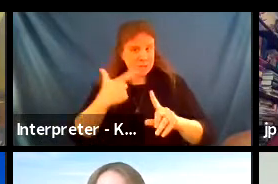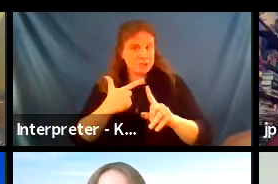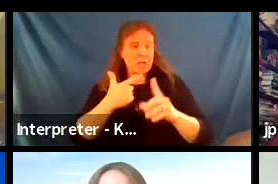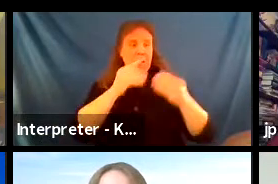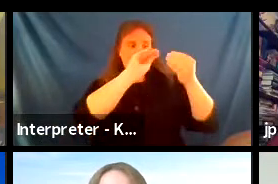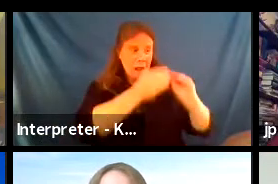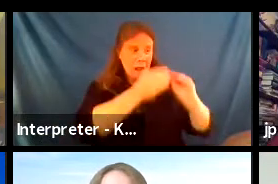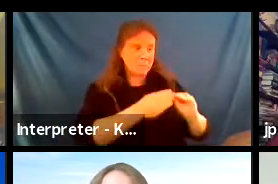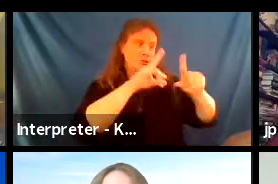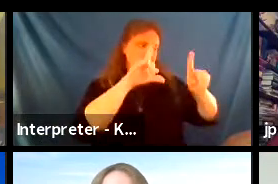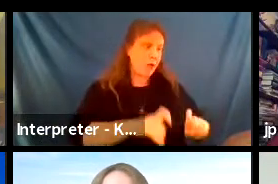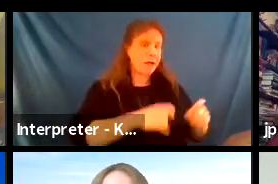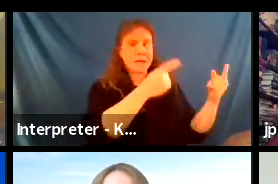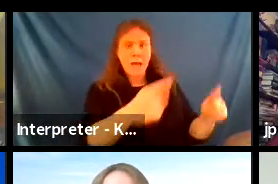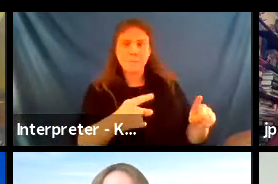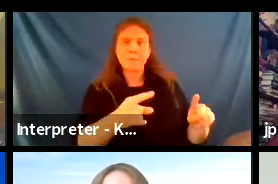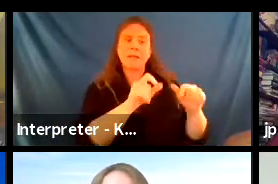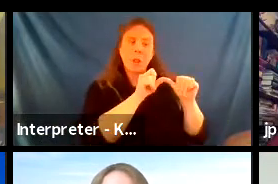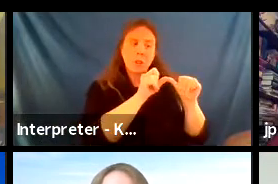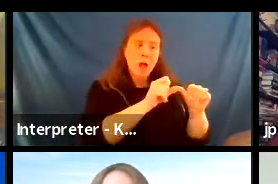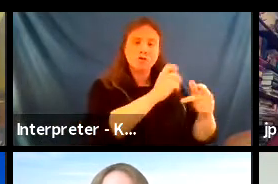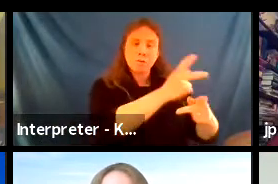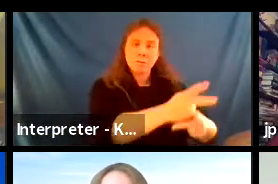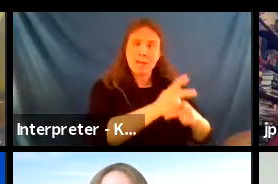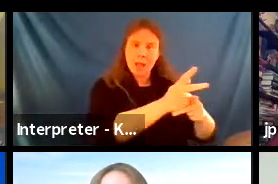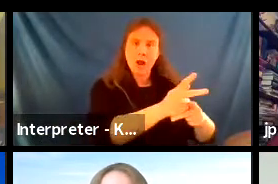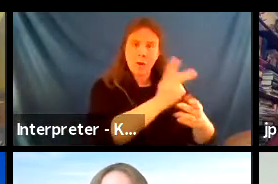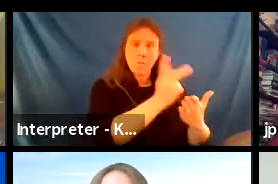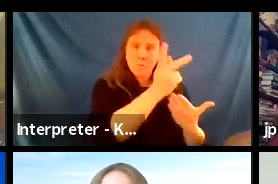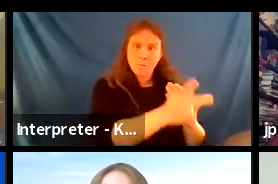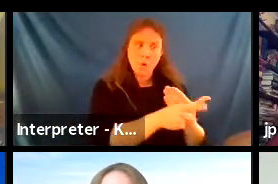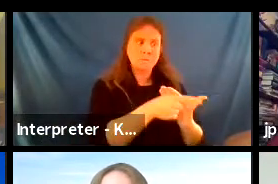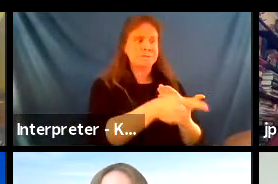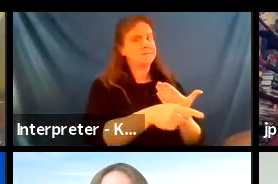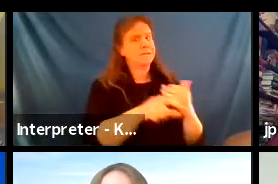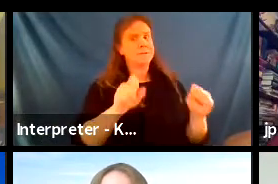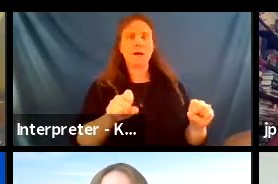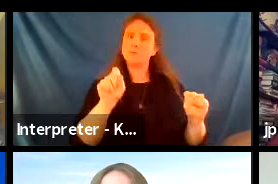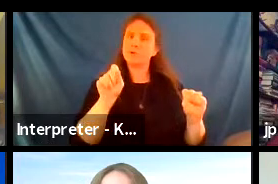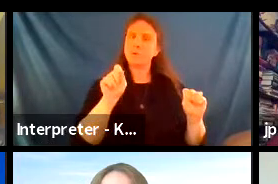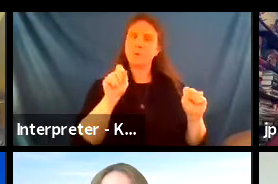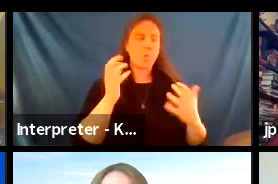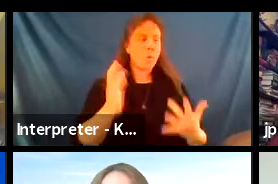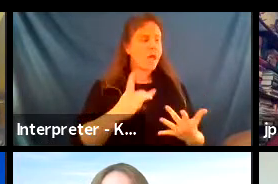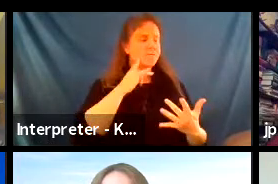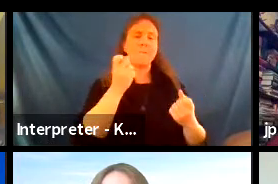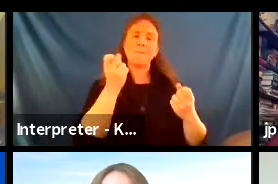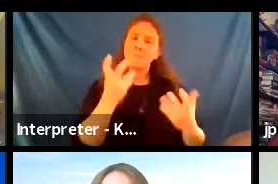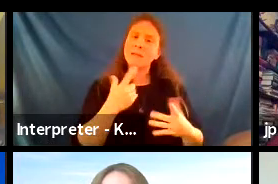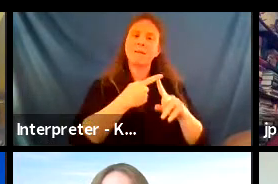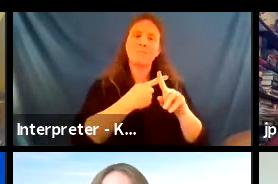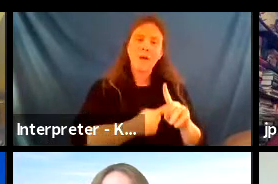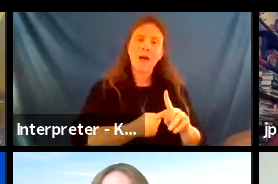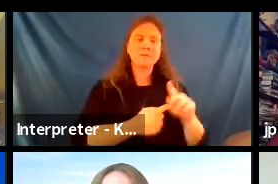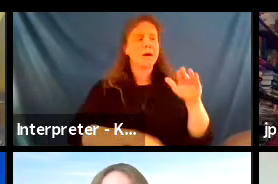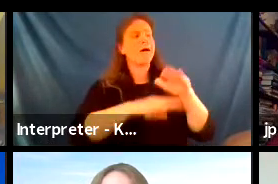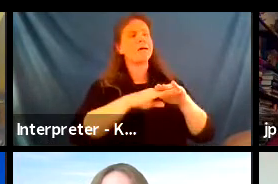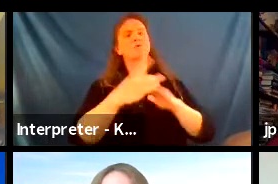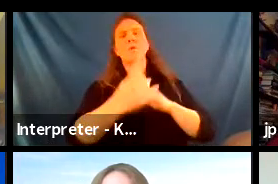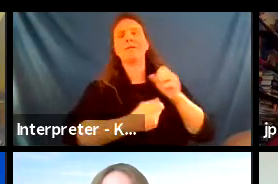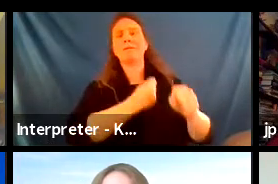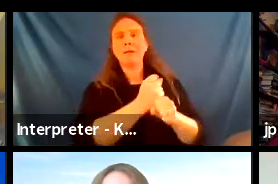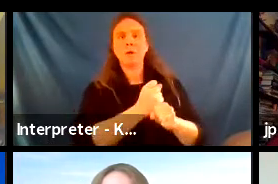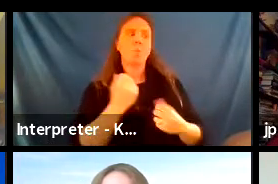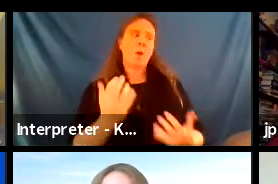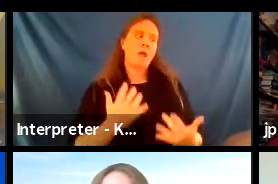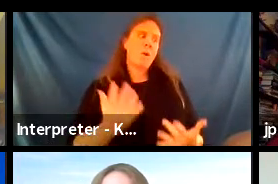those trials to happen in long-term care facilities, we might be waiting for months to a year. And so then the question really became,